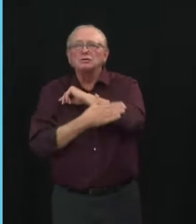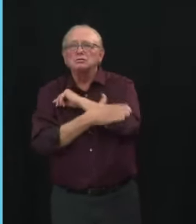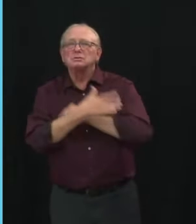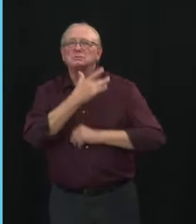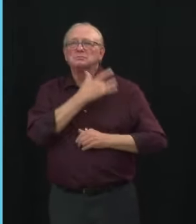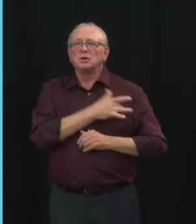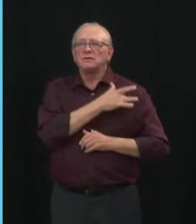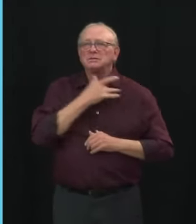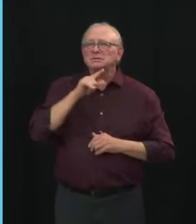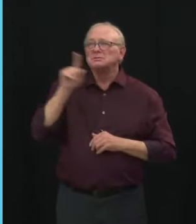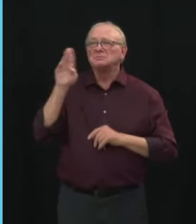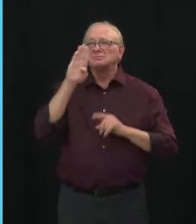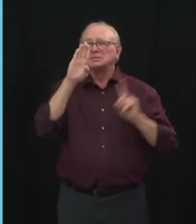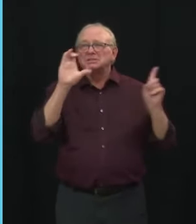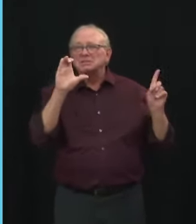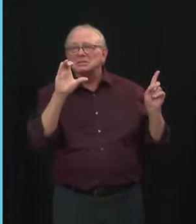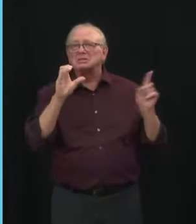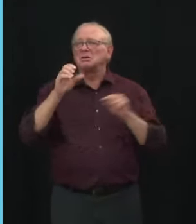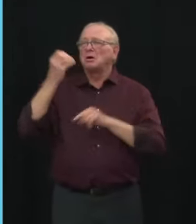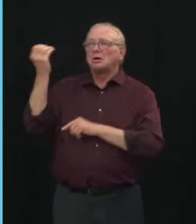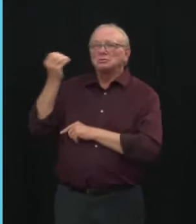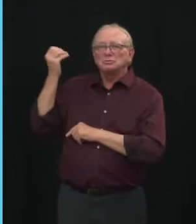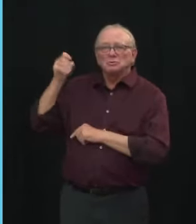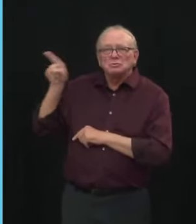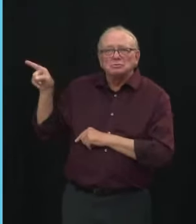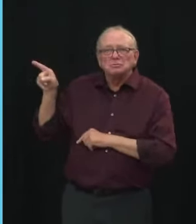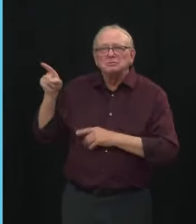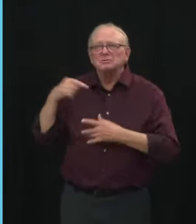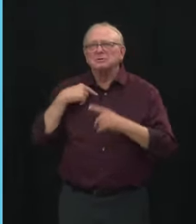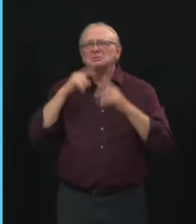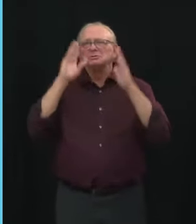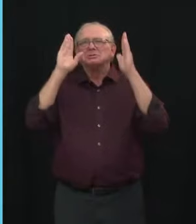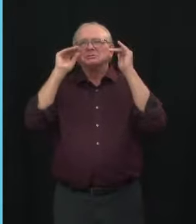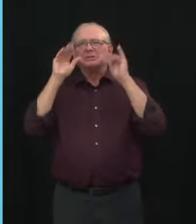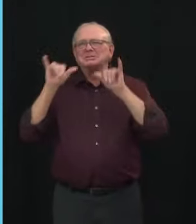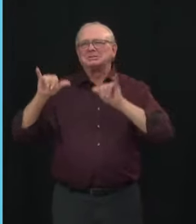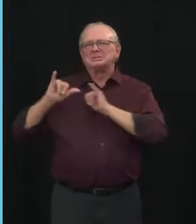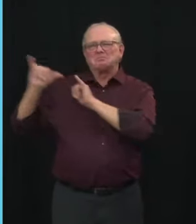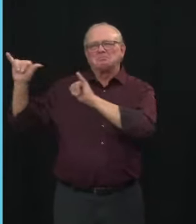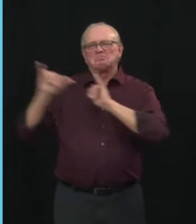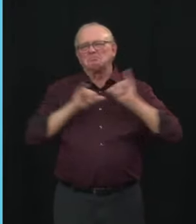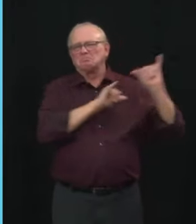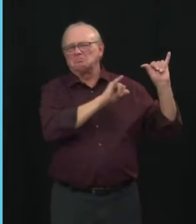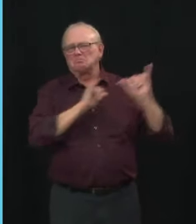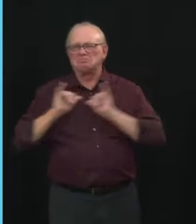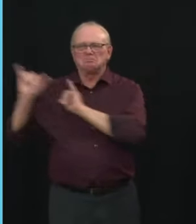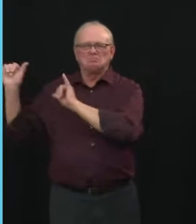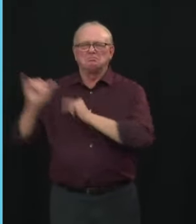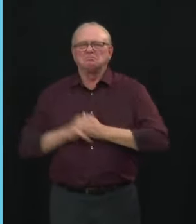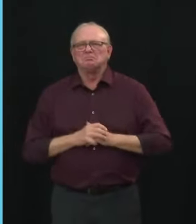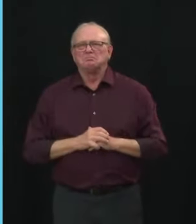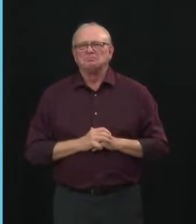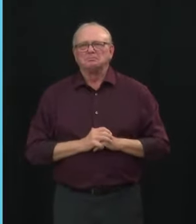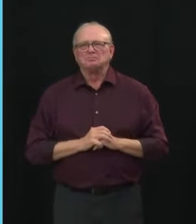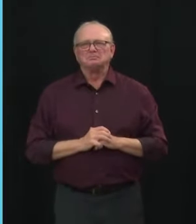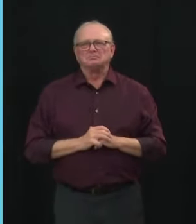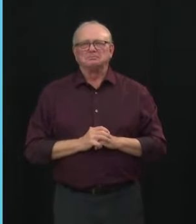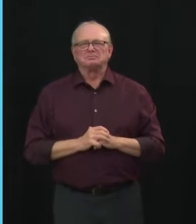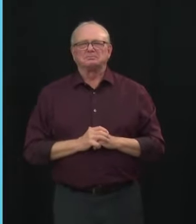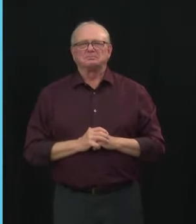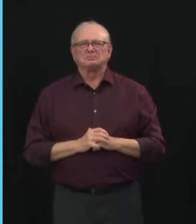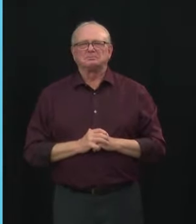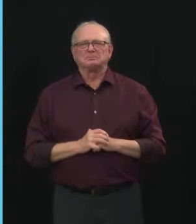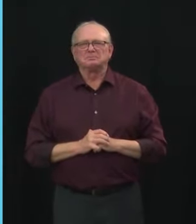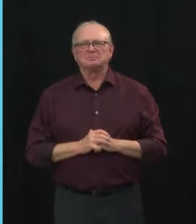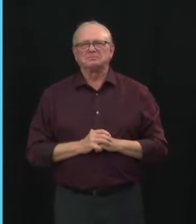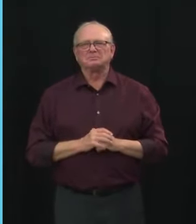Ontario, and given our high vaccination rate and recent exposure to BA1. There are also some early signs that